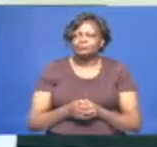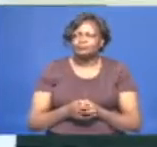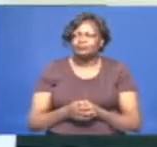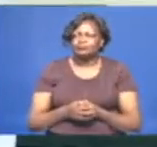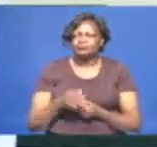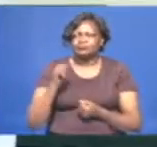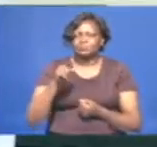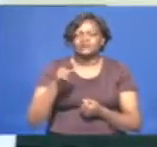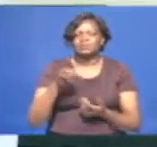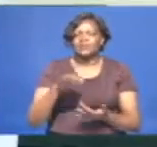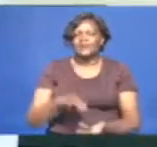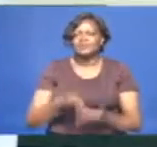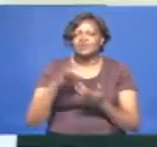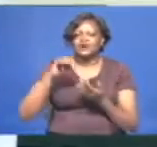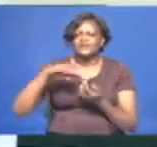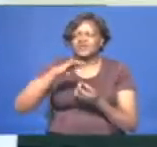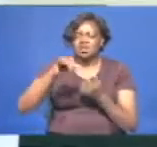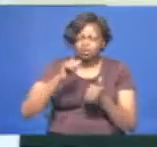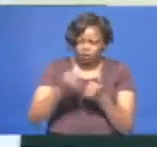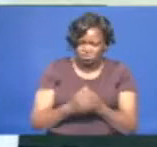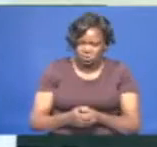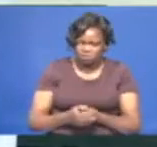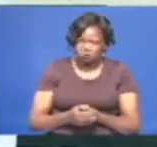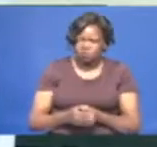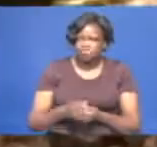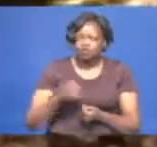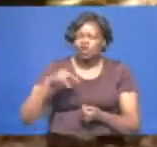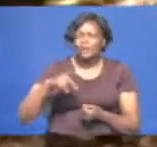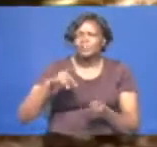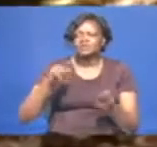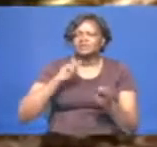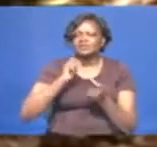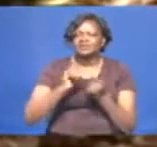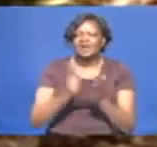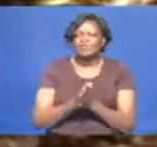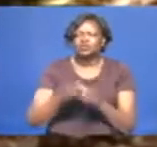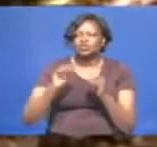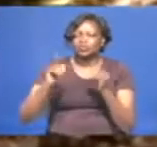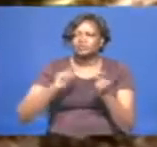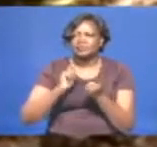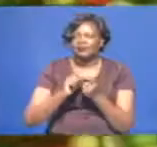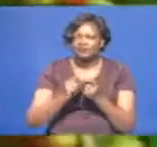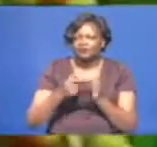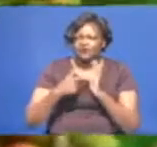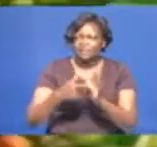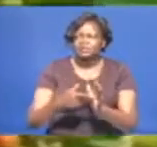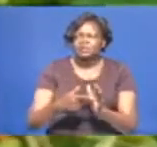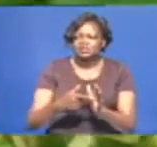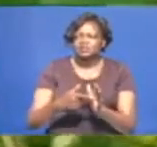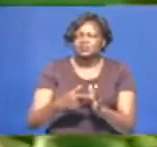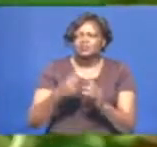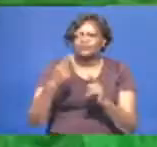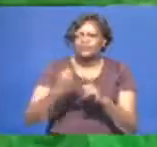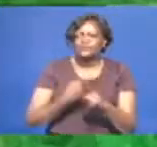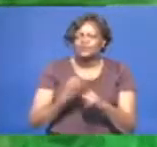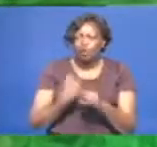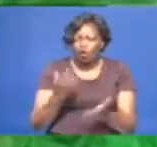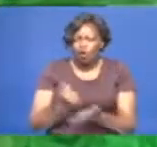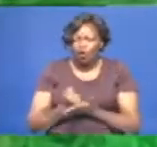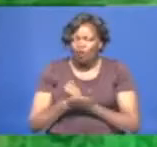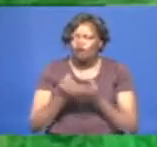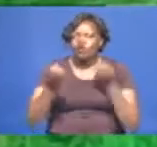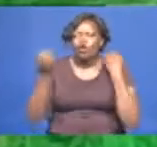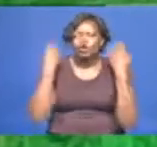specialized fertilizer, which is crop specific and soil specific. If you're growing, for instance, potatoes or coffee or tea,